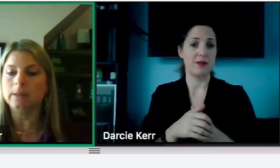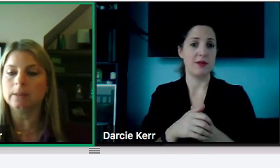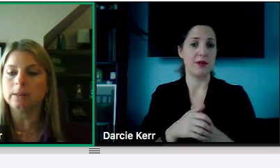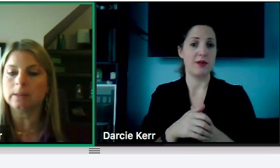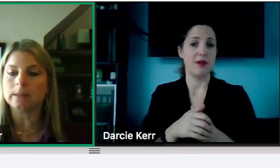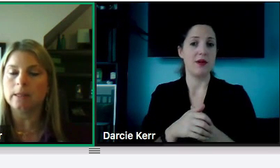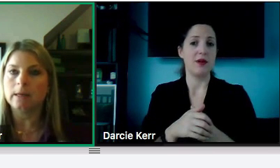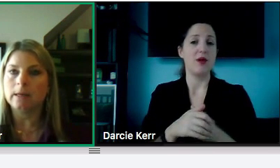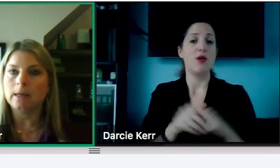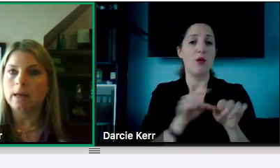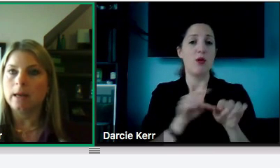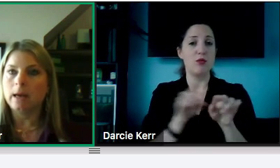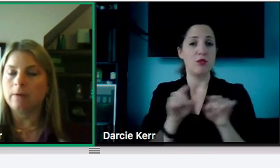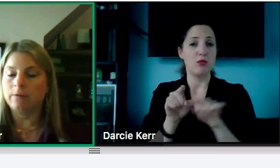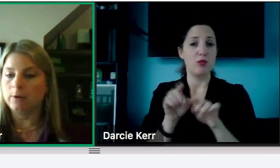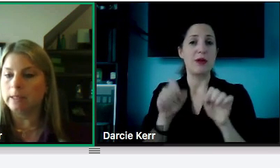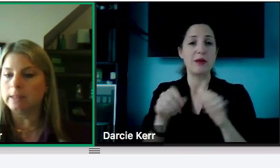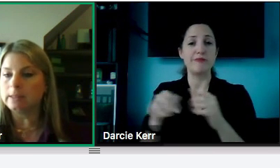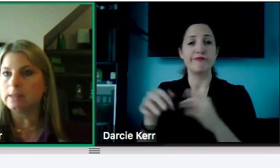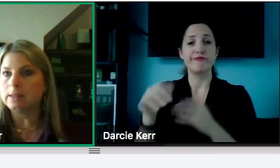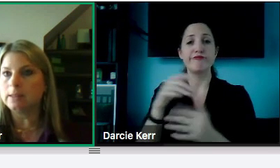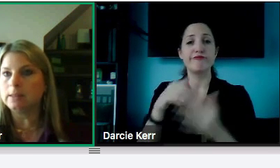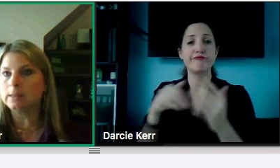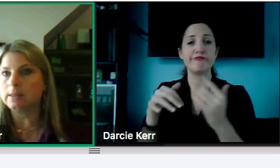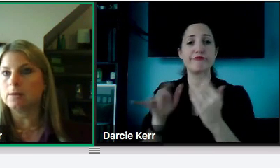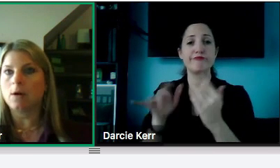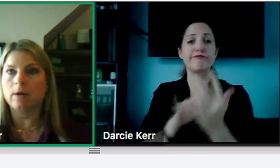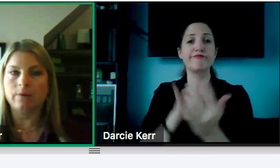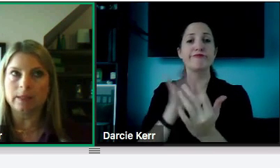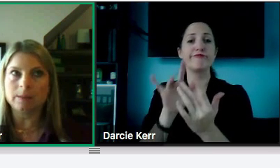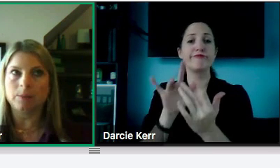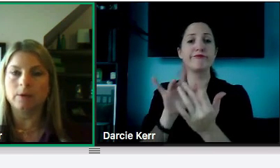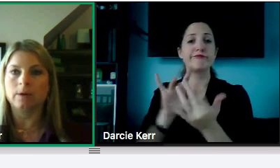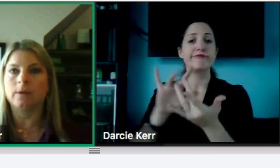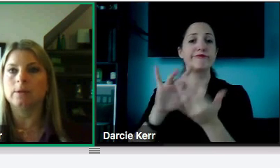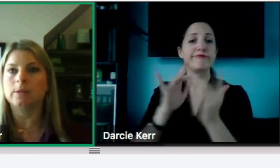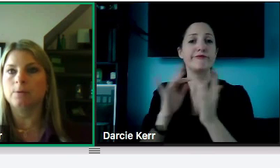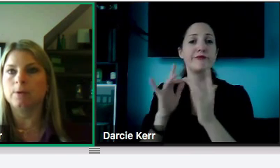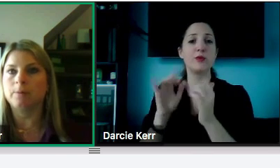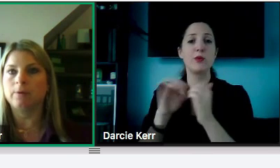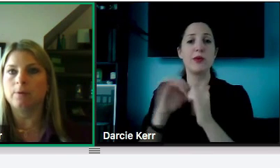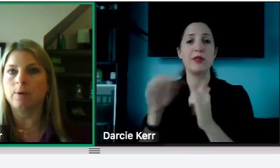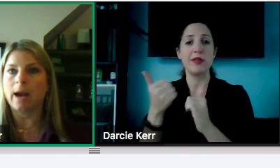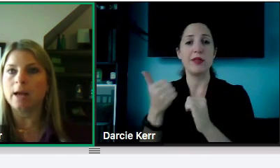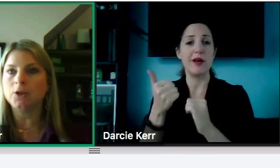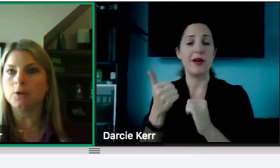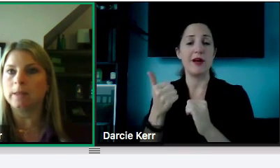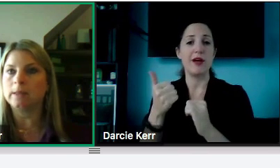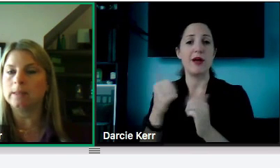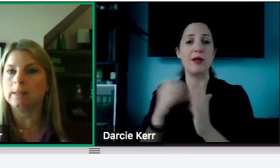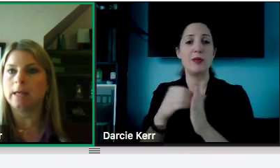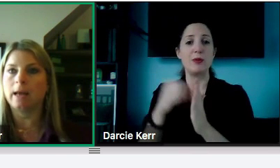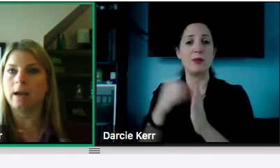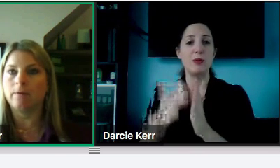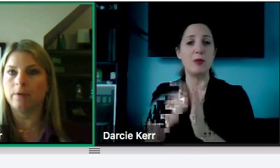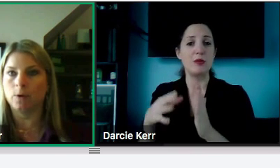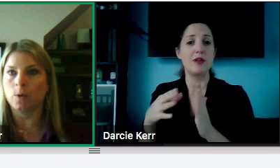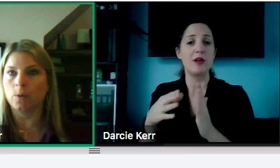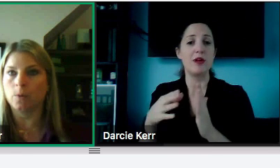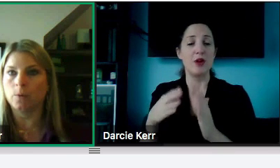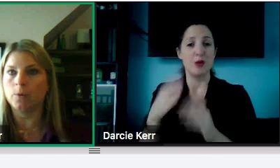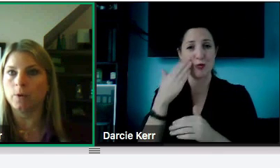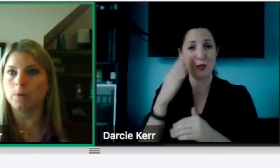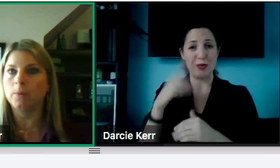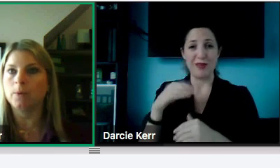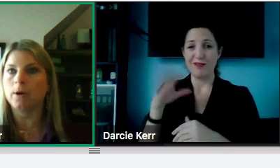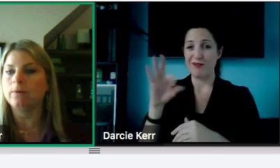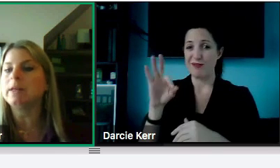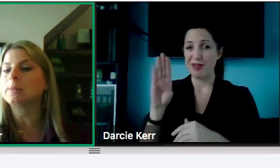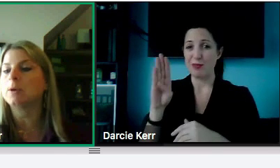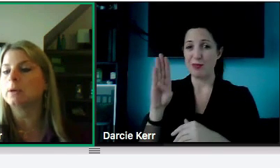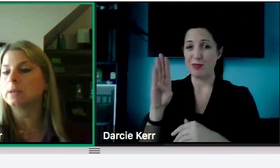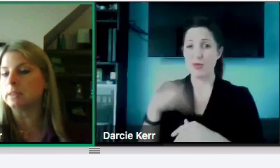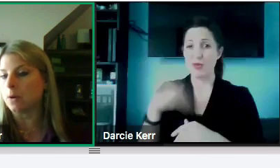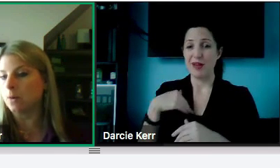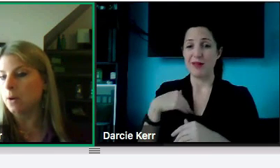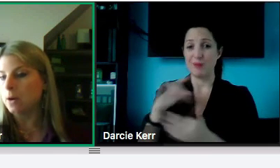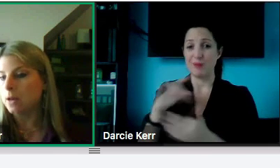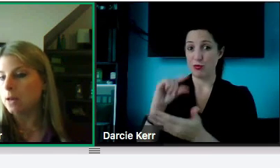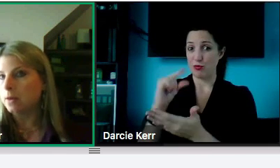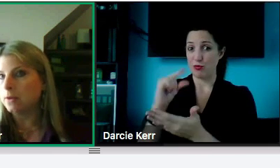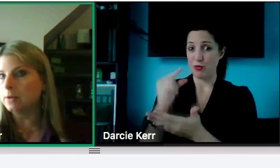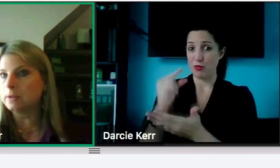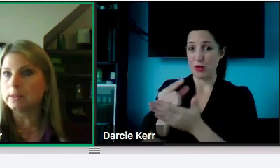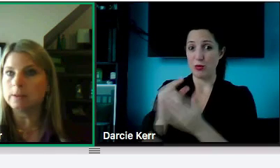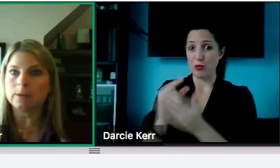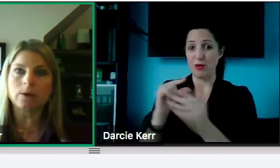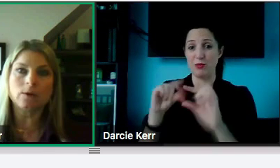other participants. For instance, on Facebook, there's a group of graduates that have their own group on Facebook.